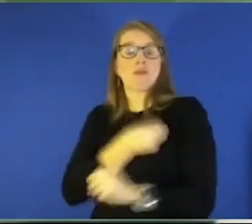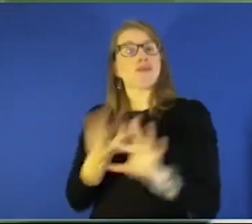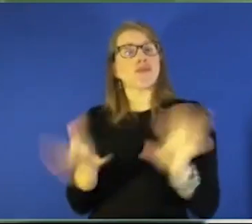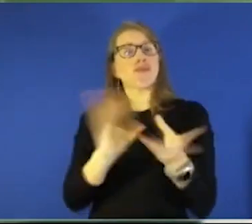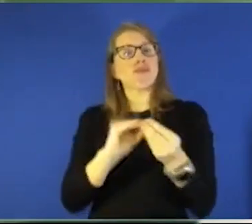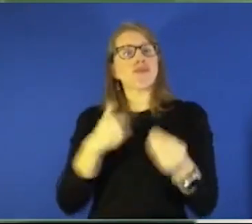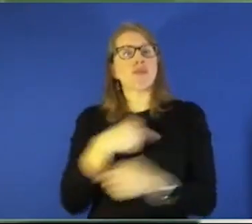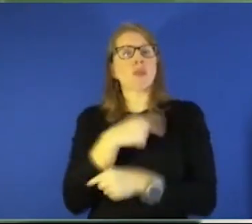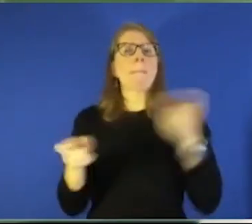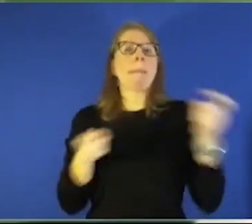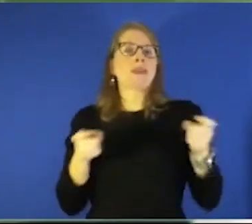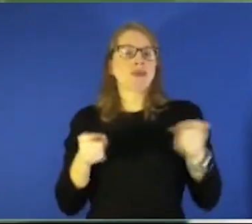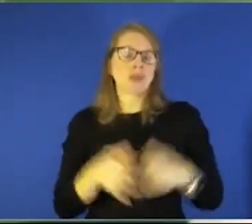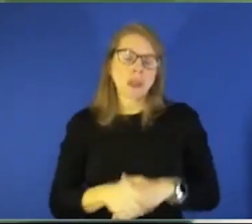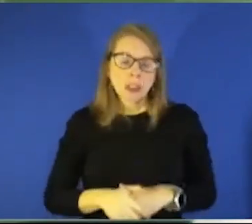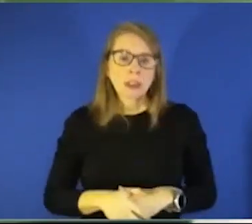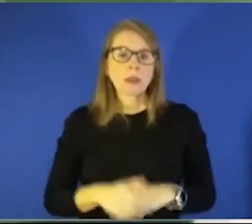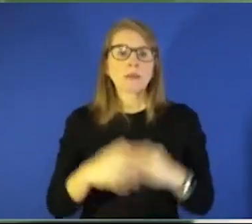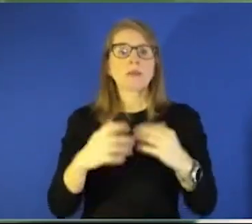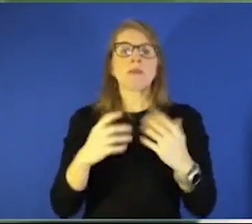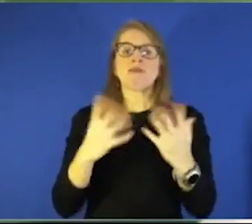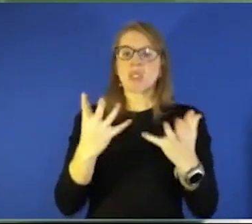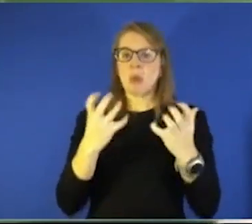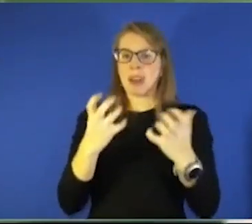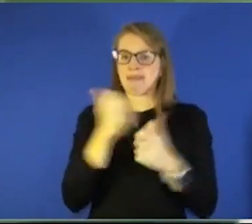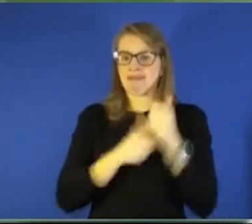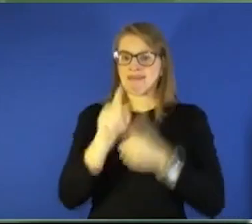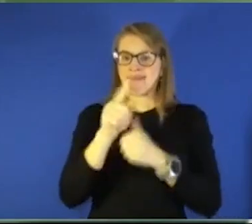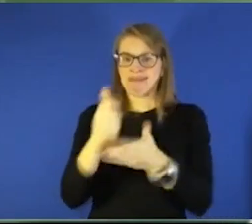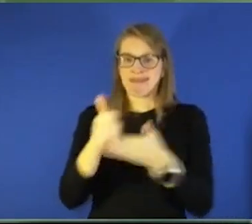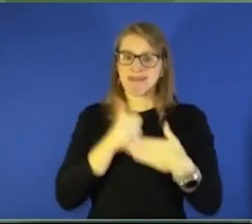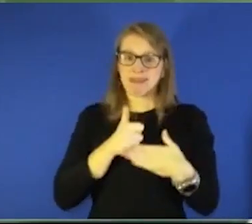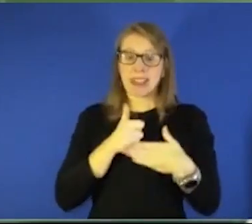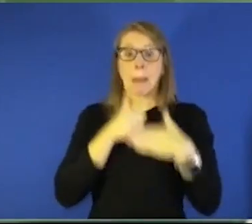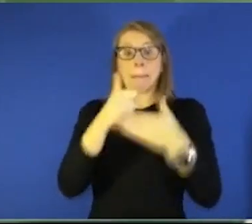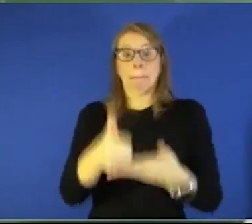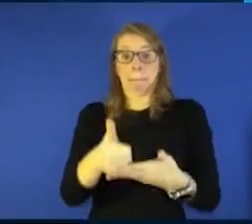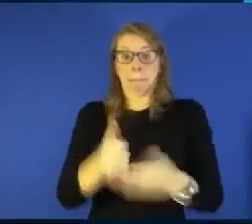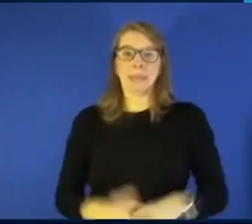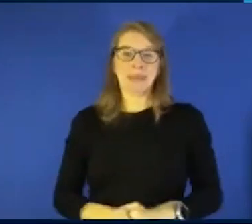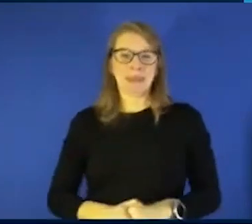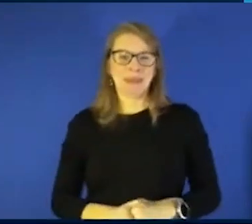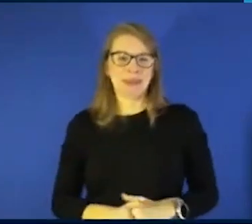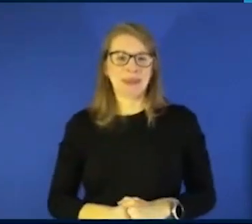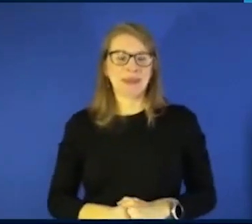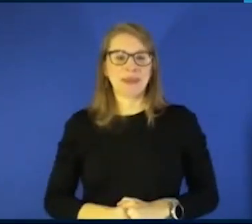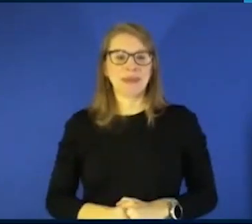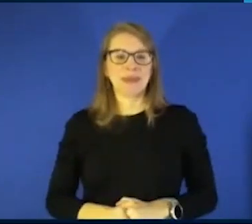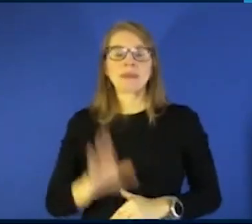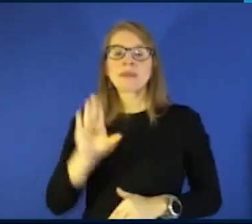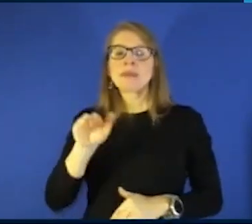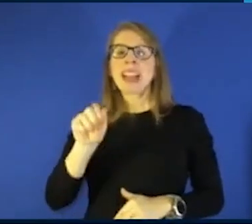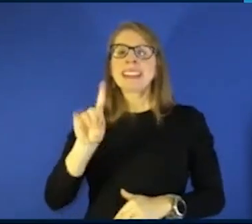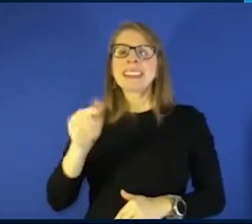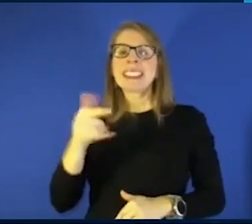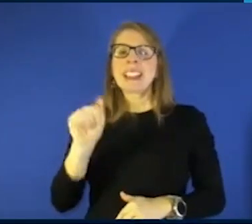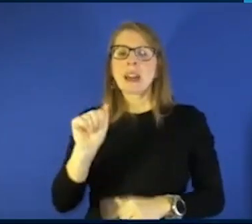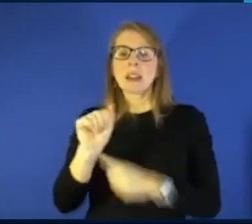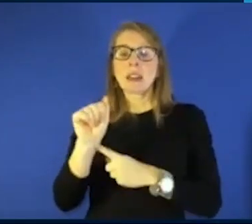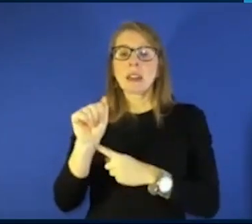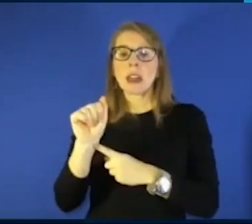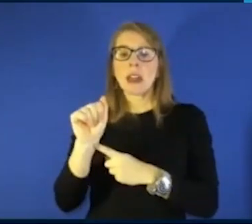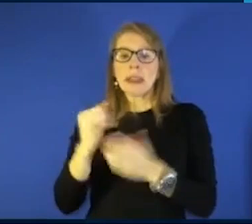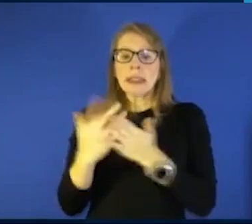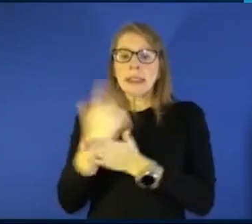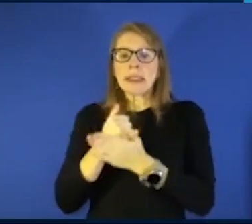managing. We just want everybody to continue to help us help them. So, Dr. Adiga, what was the highest census of COVID you guys have had since